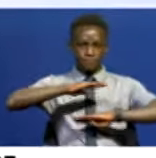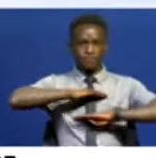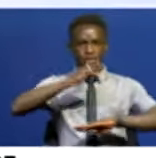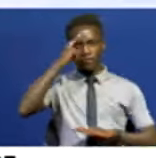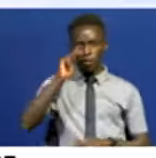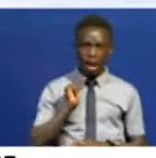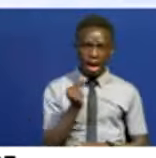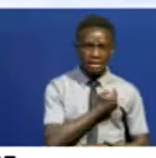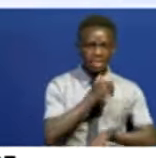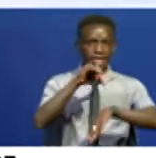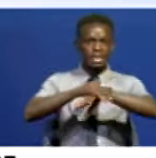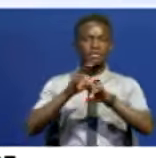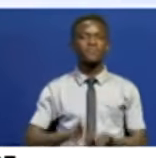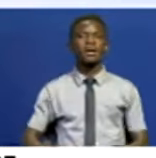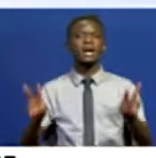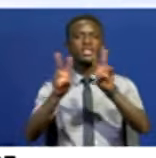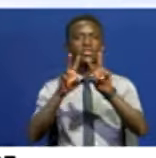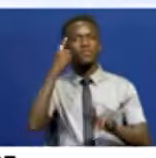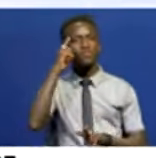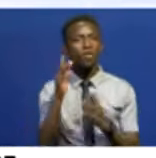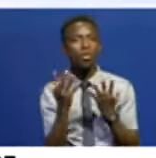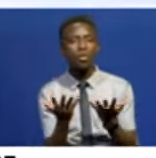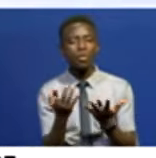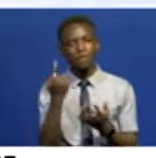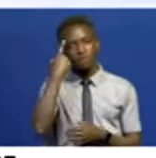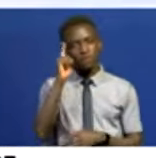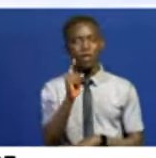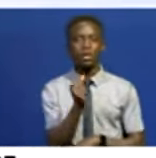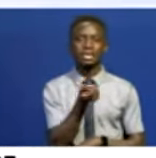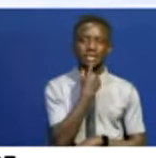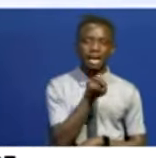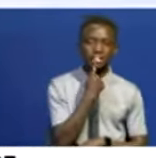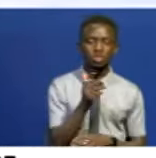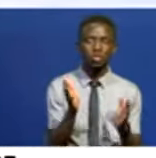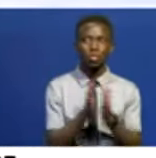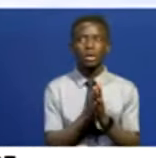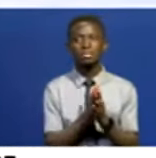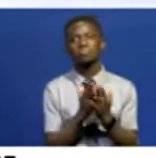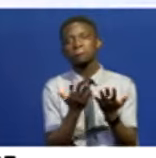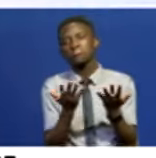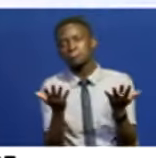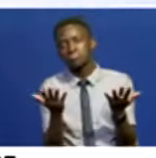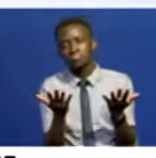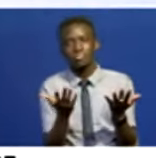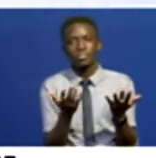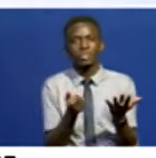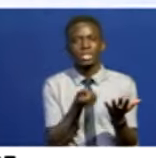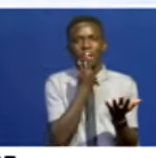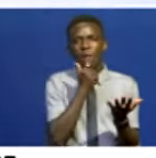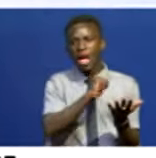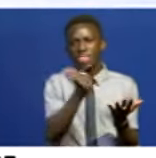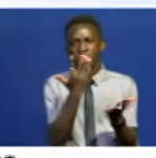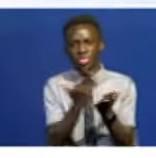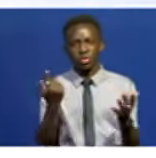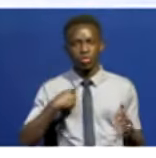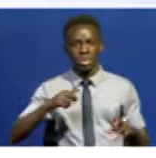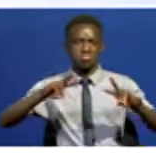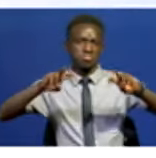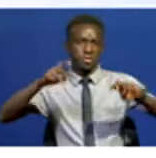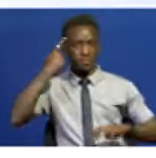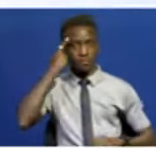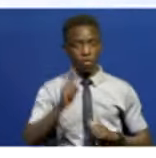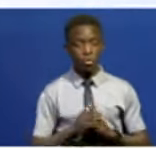value for the drugs and the pharmaceutical products that we are looking for.